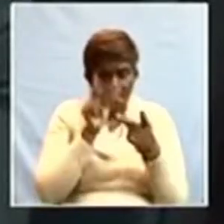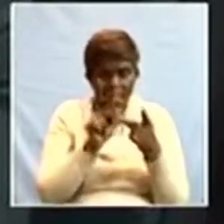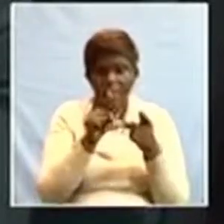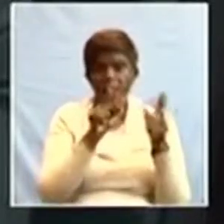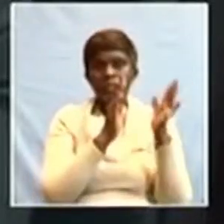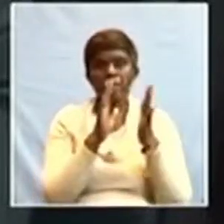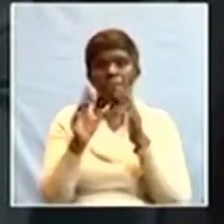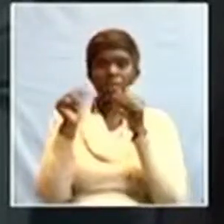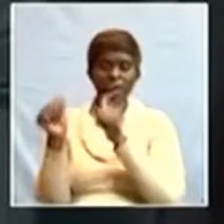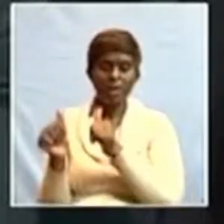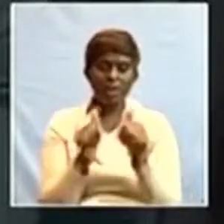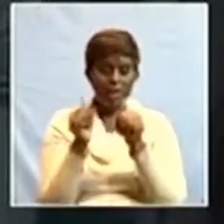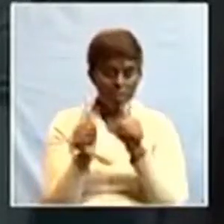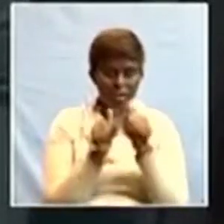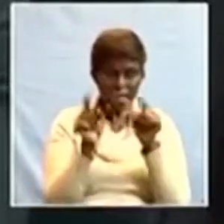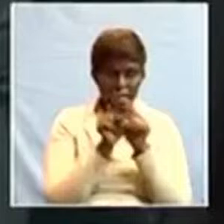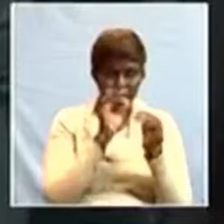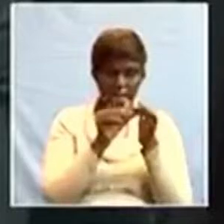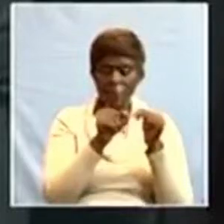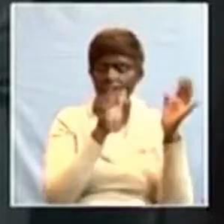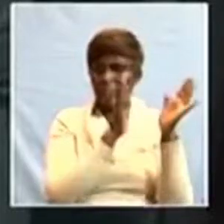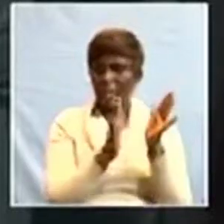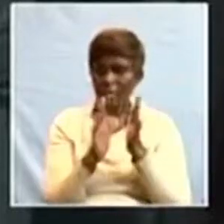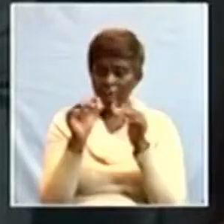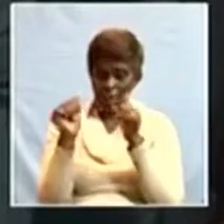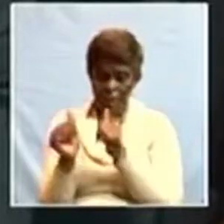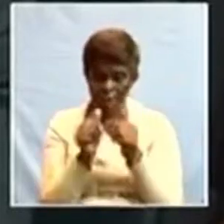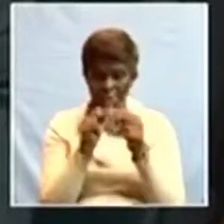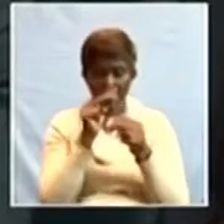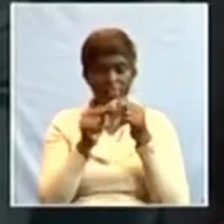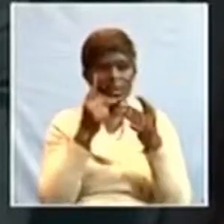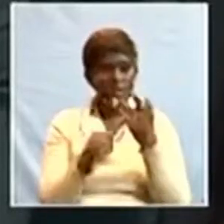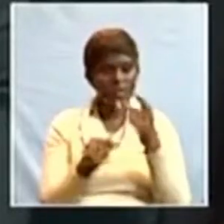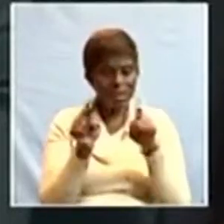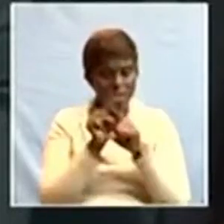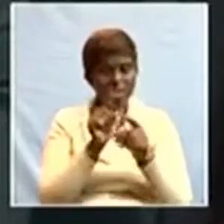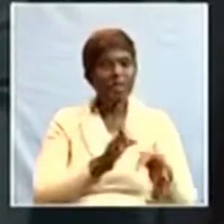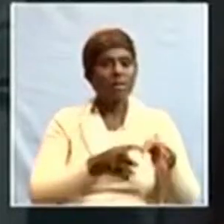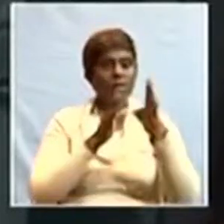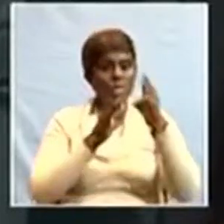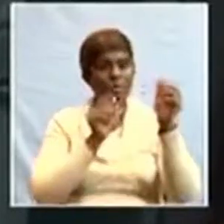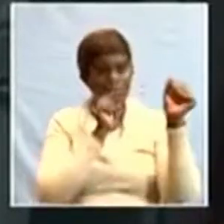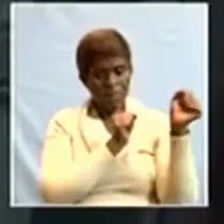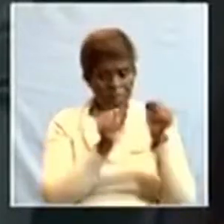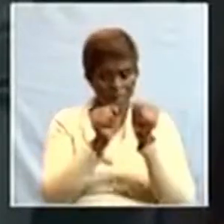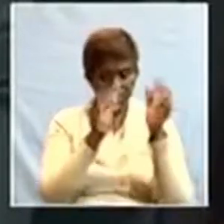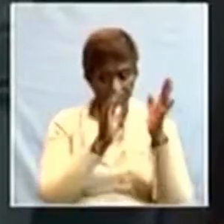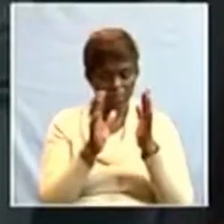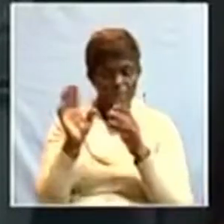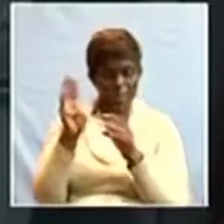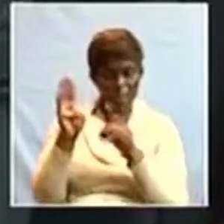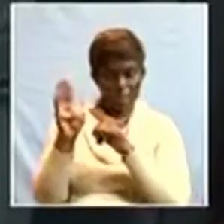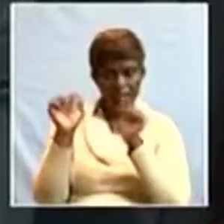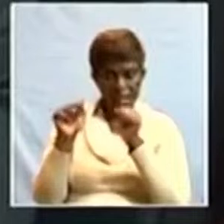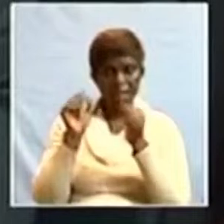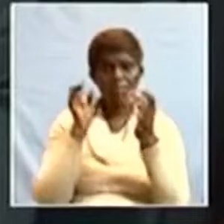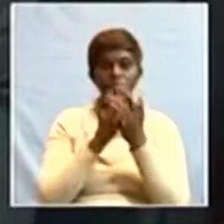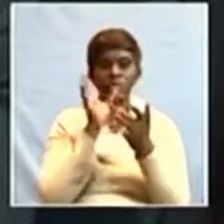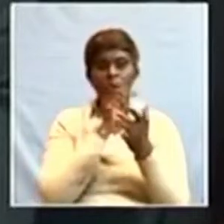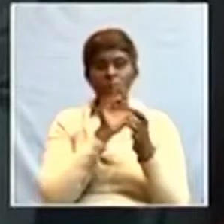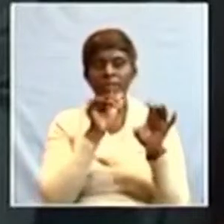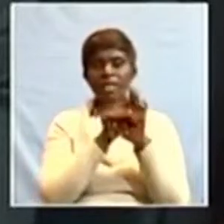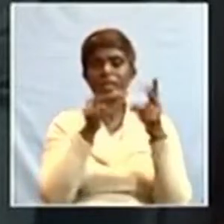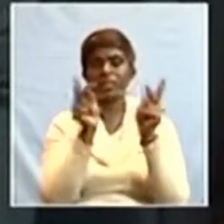planned activity. And if it was a planned activity, which means a strategic plan B could have been put in place